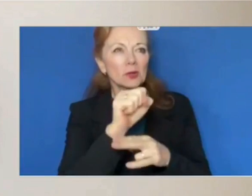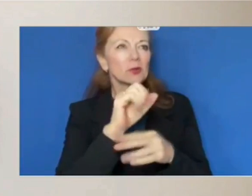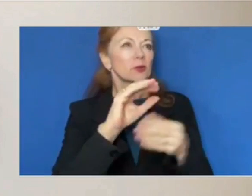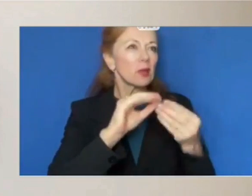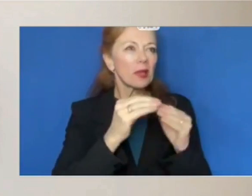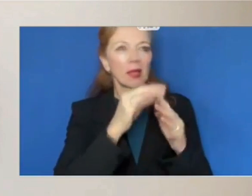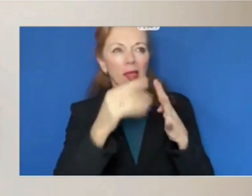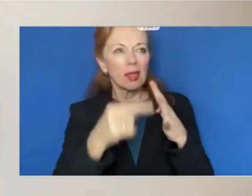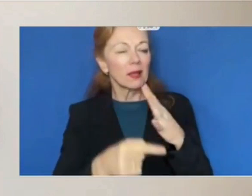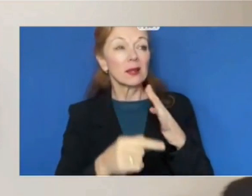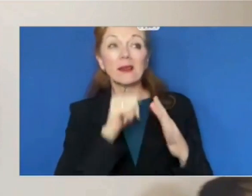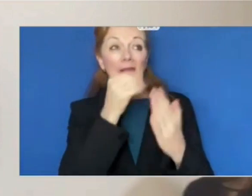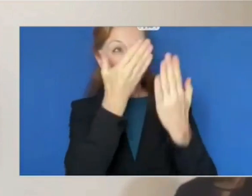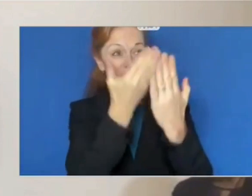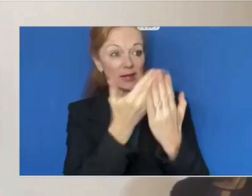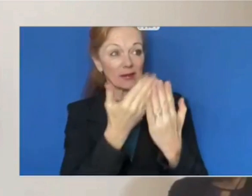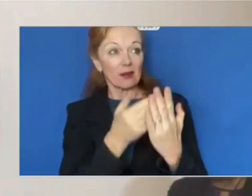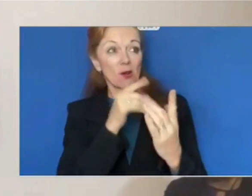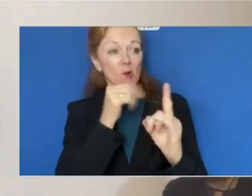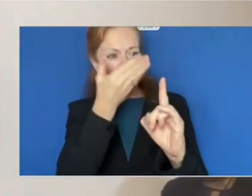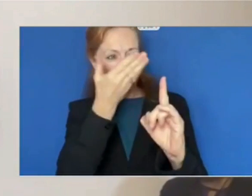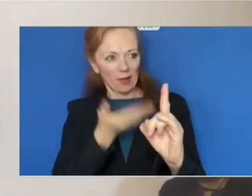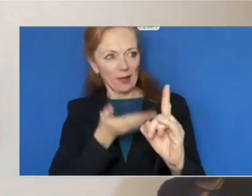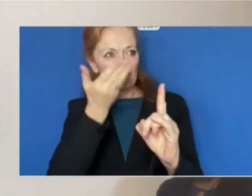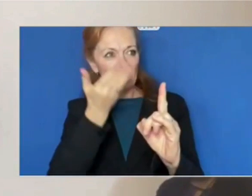the person who they are?